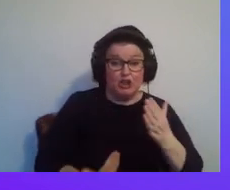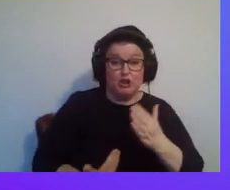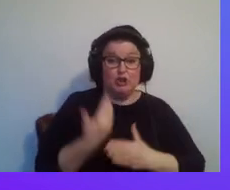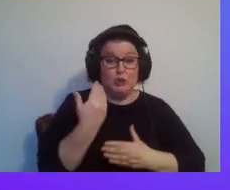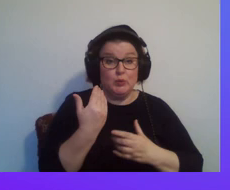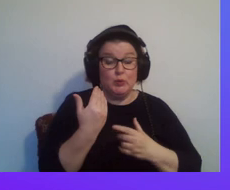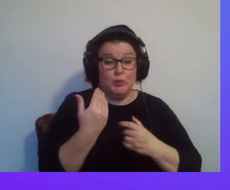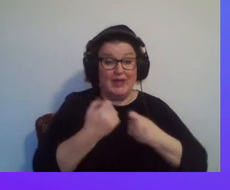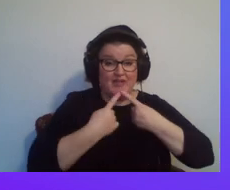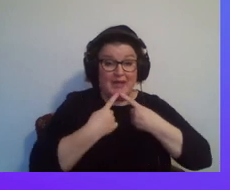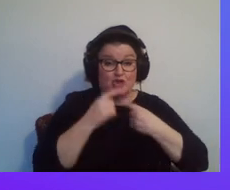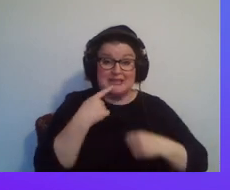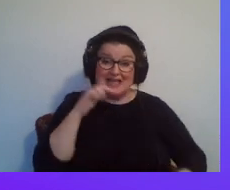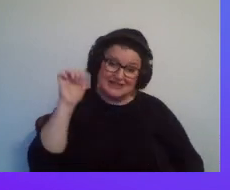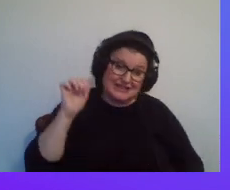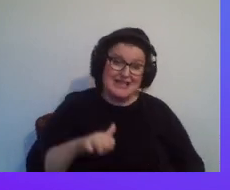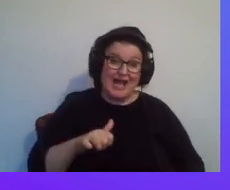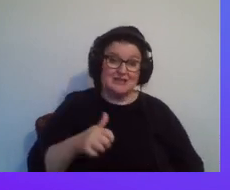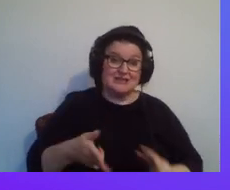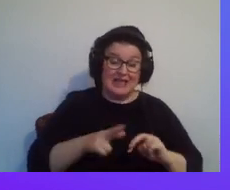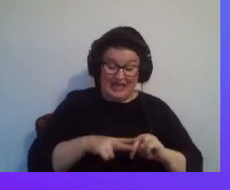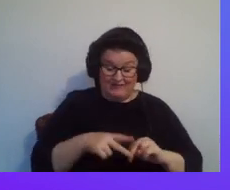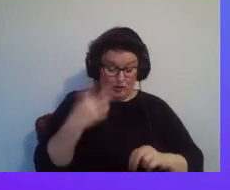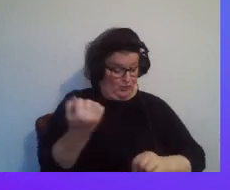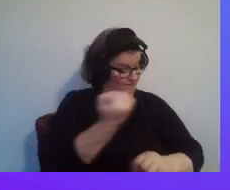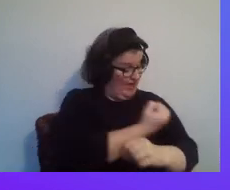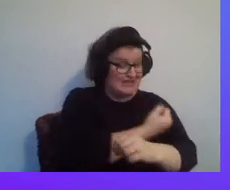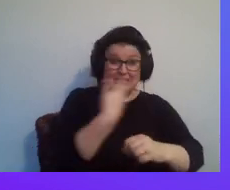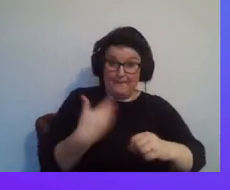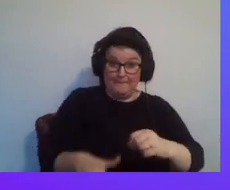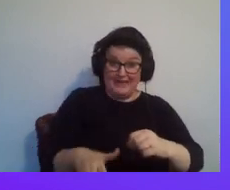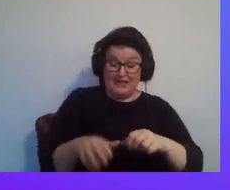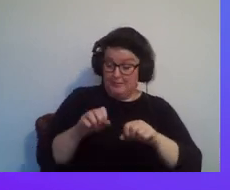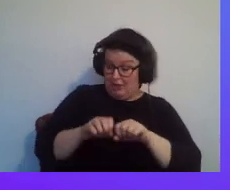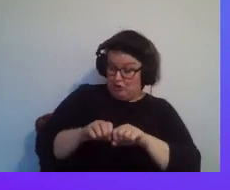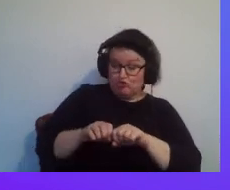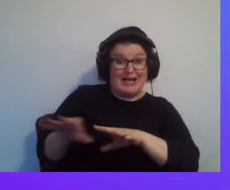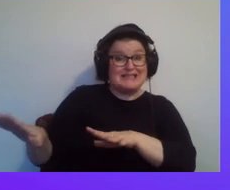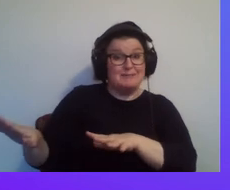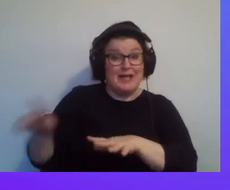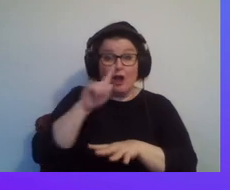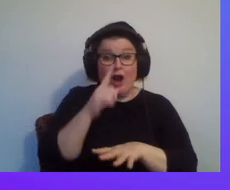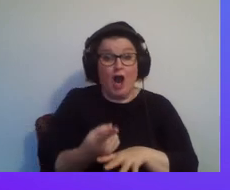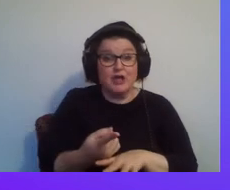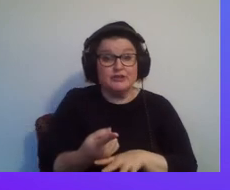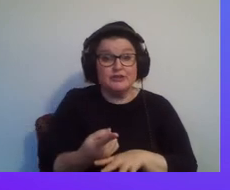yes. And this was actually reported in the last couple of days, and this is related to the